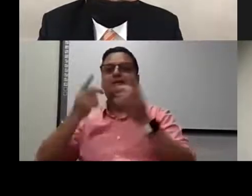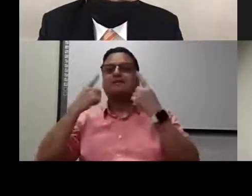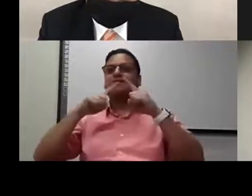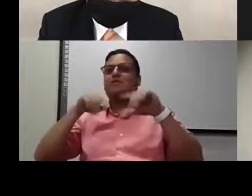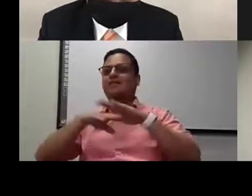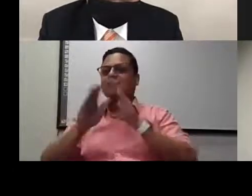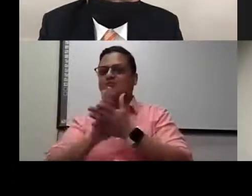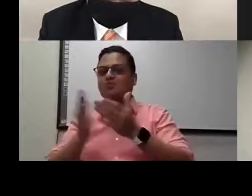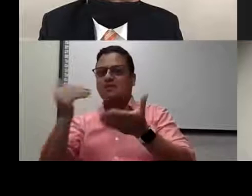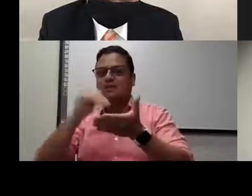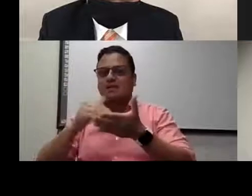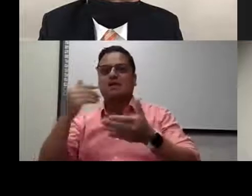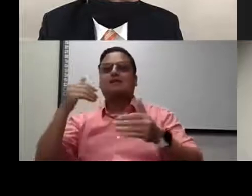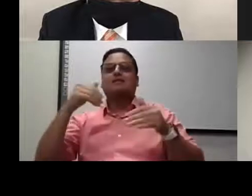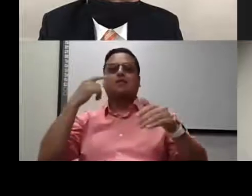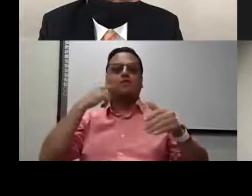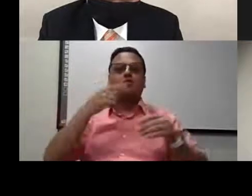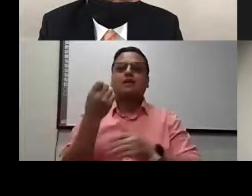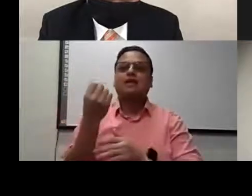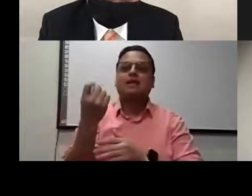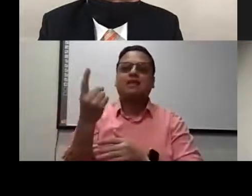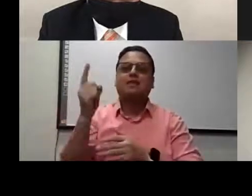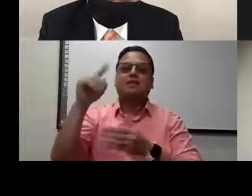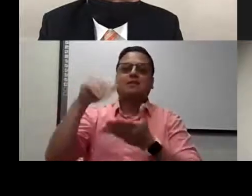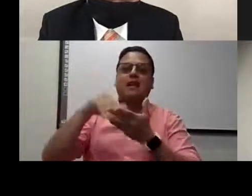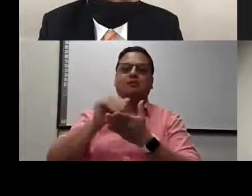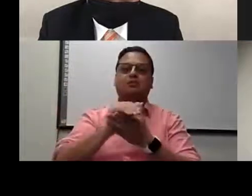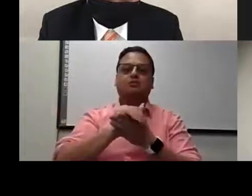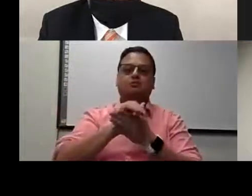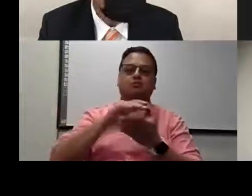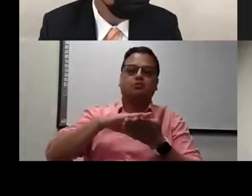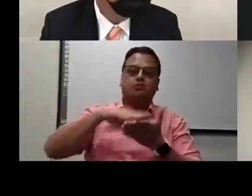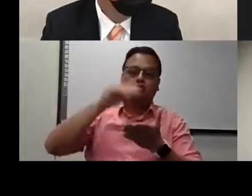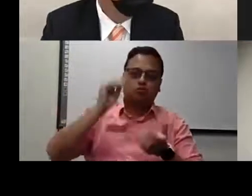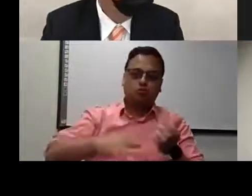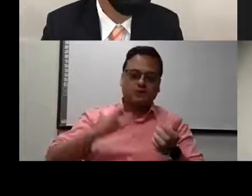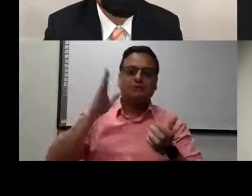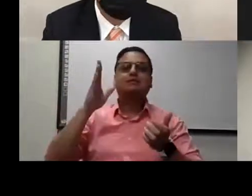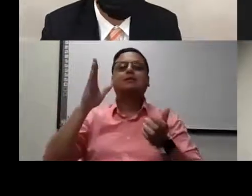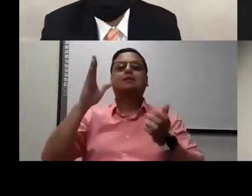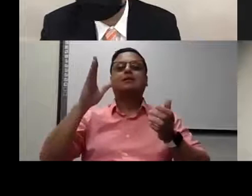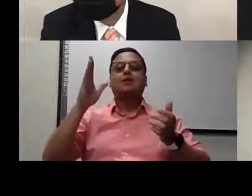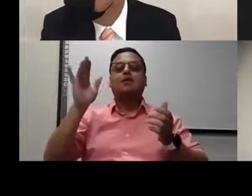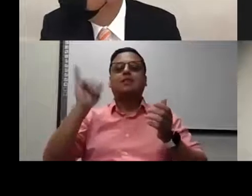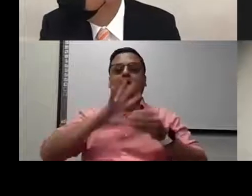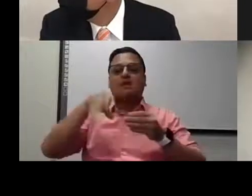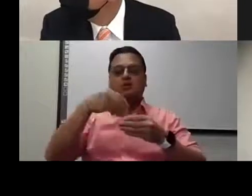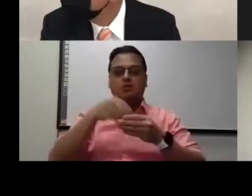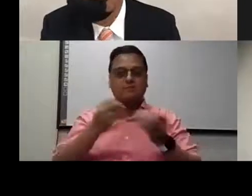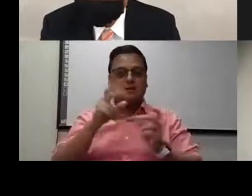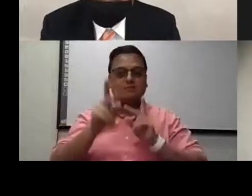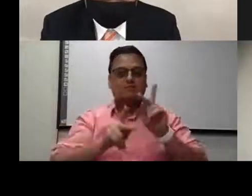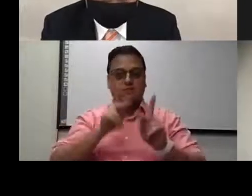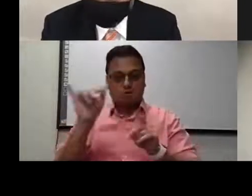person for staff and 11,000 students. And whereas the title school administrator is a broad term that includes many that work in the